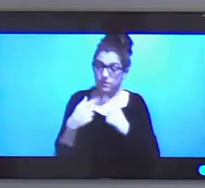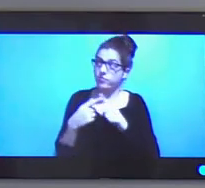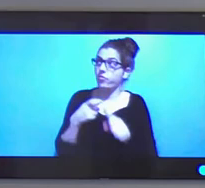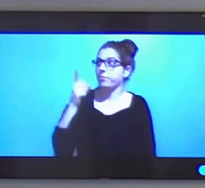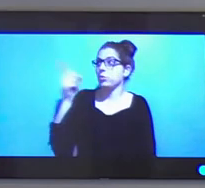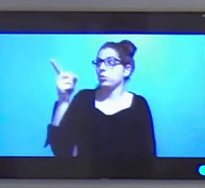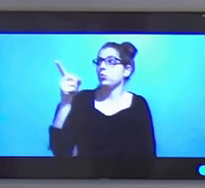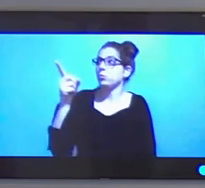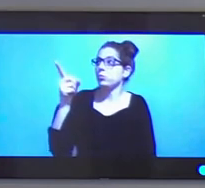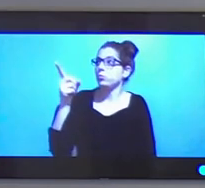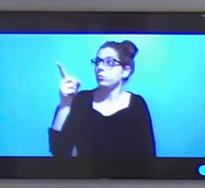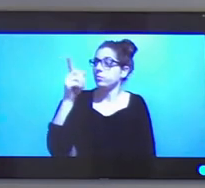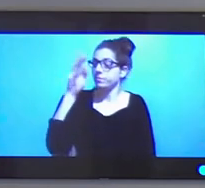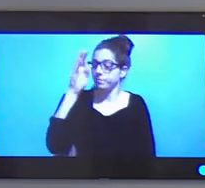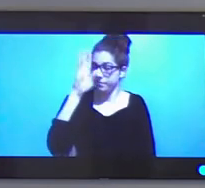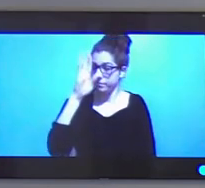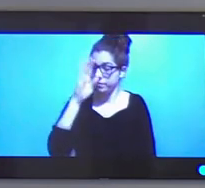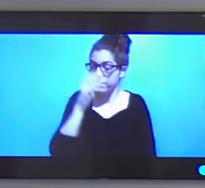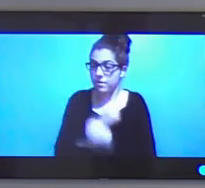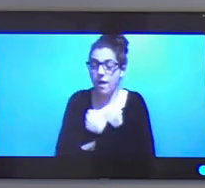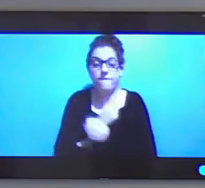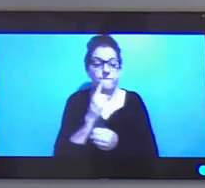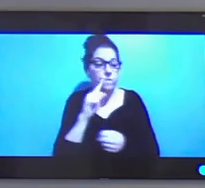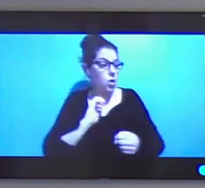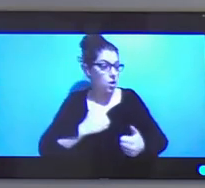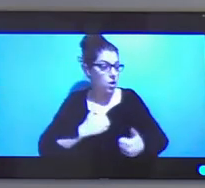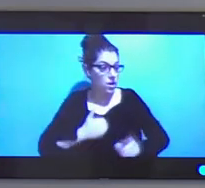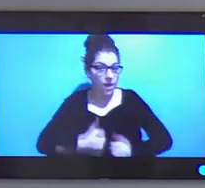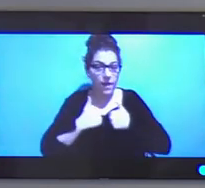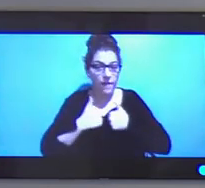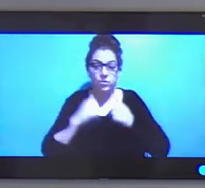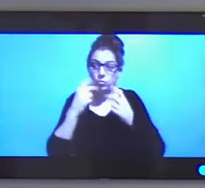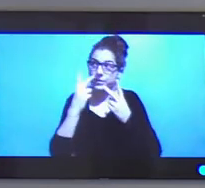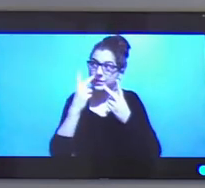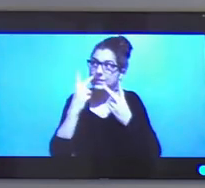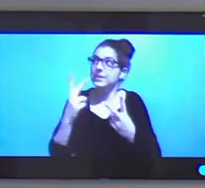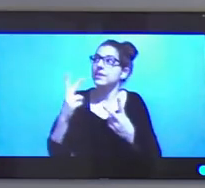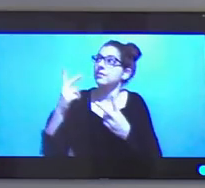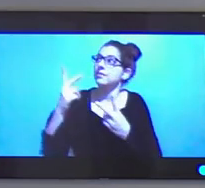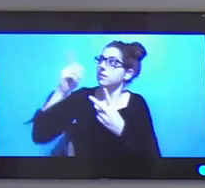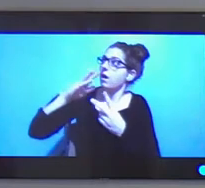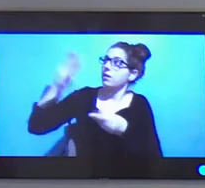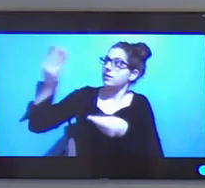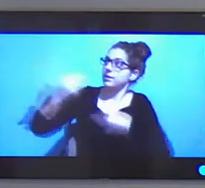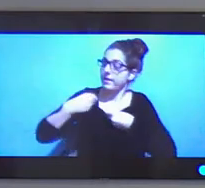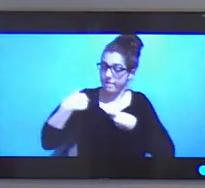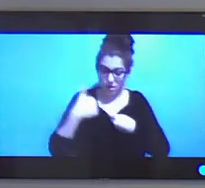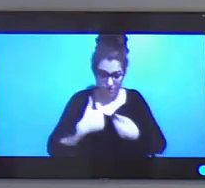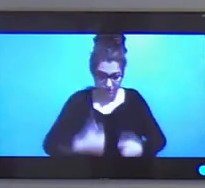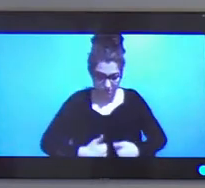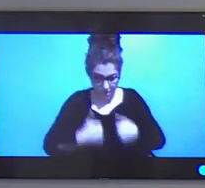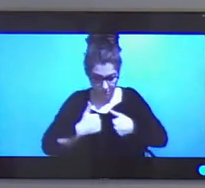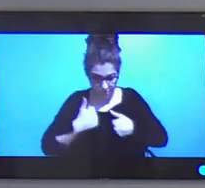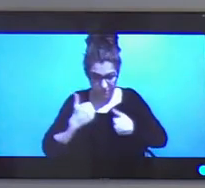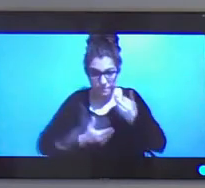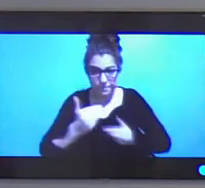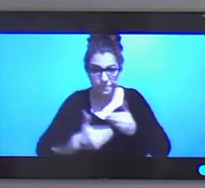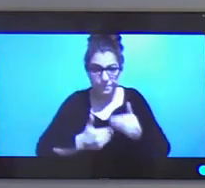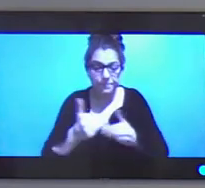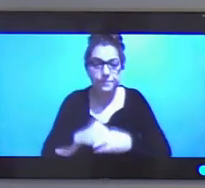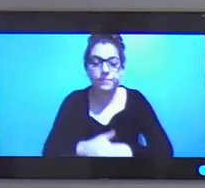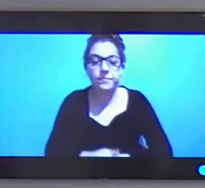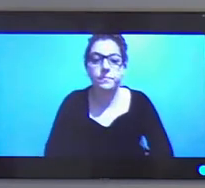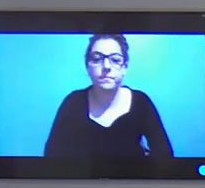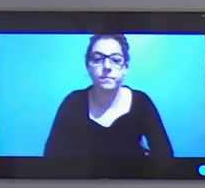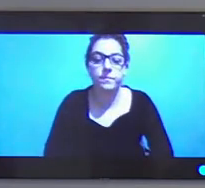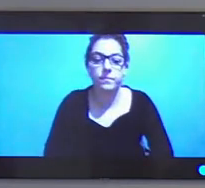love for our lives to be seen as given by God. If you go in the parish hall, maybe you're out there after